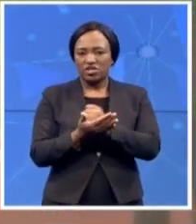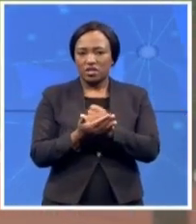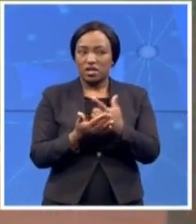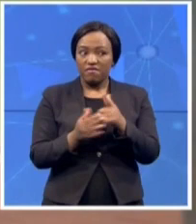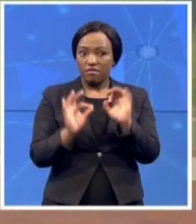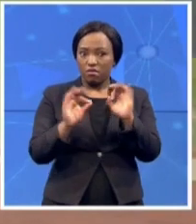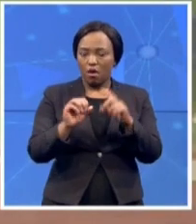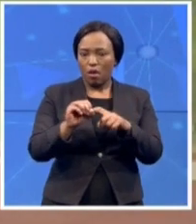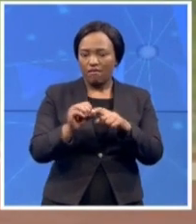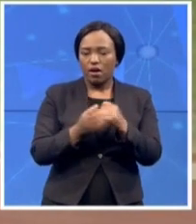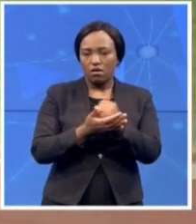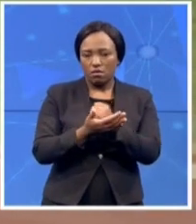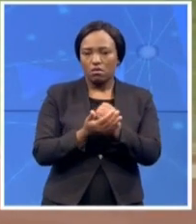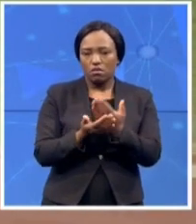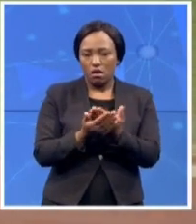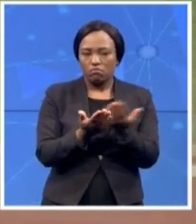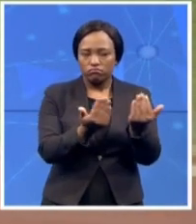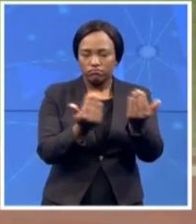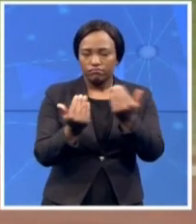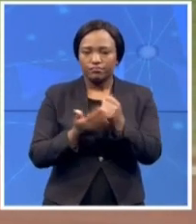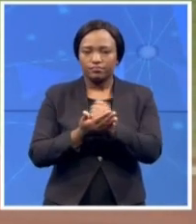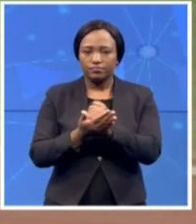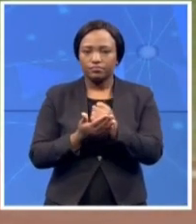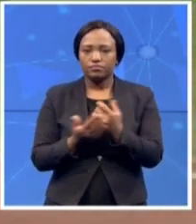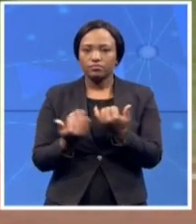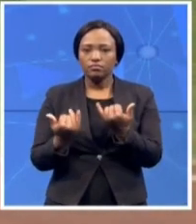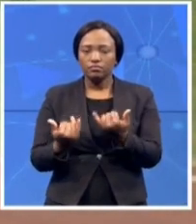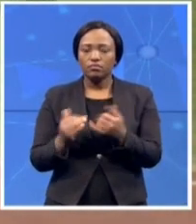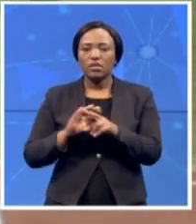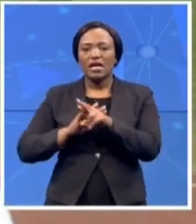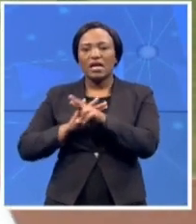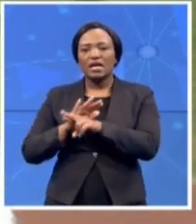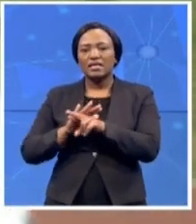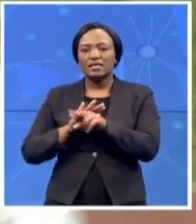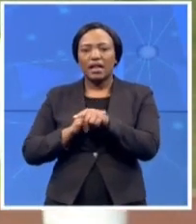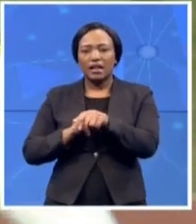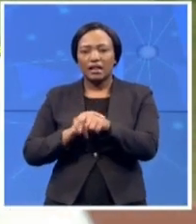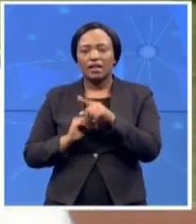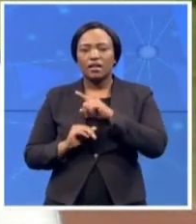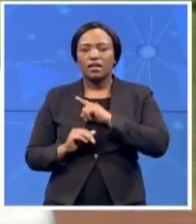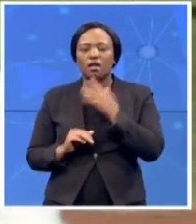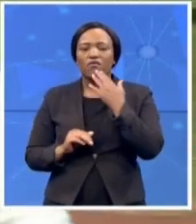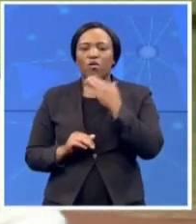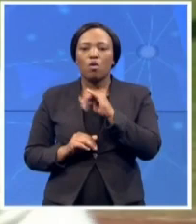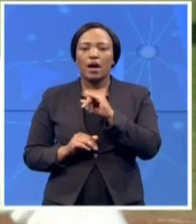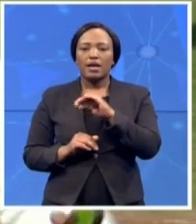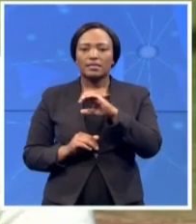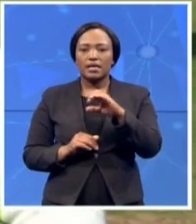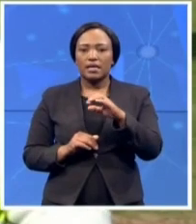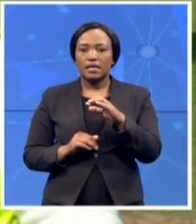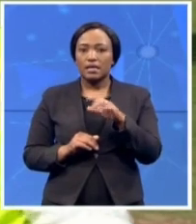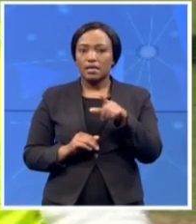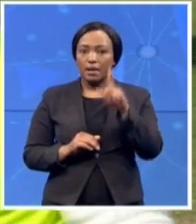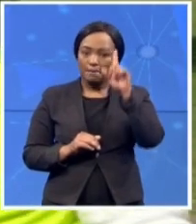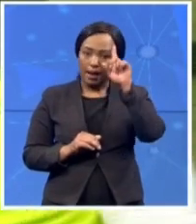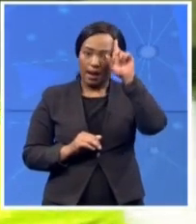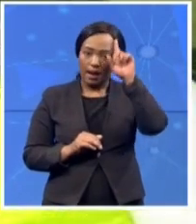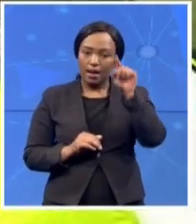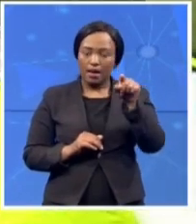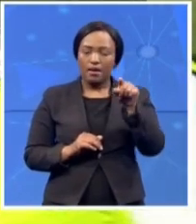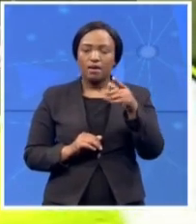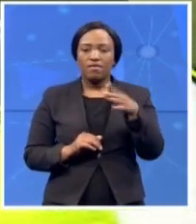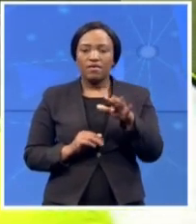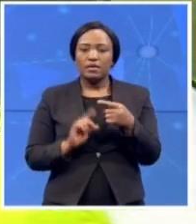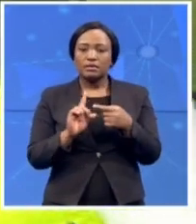the regional assistant manager of the IEC within the Nelson Mandela Bay Metro, Crosby Bacela, just to elaborate more on today's